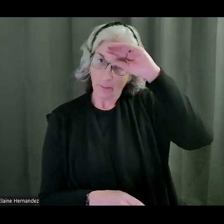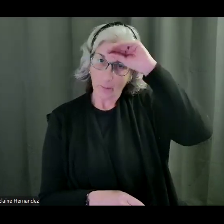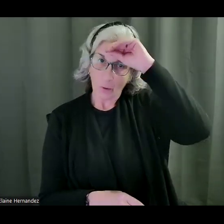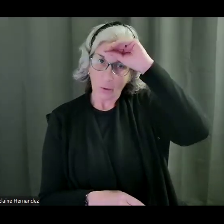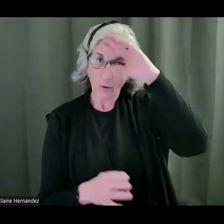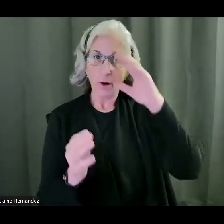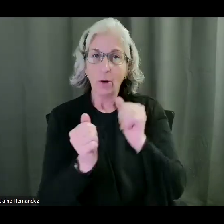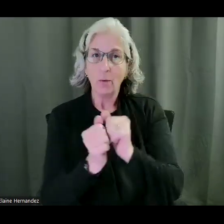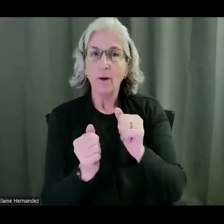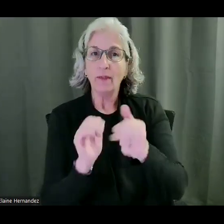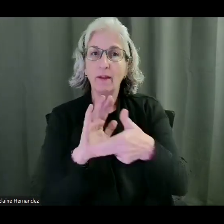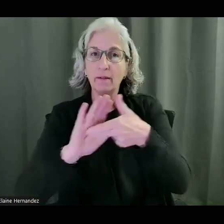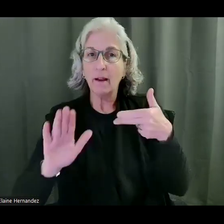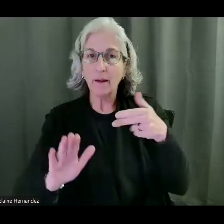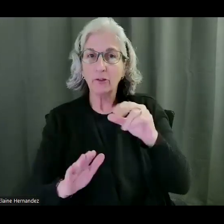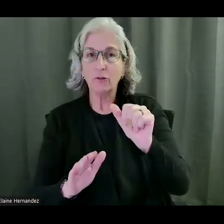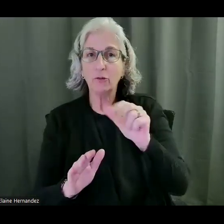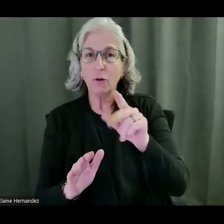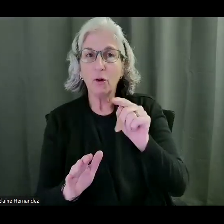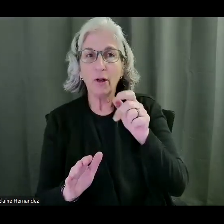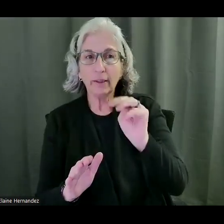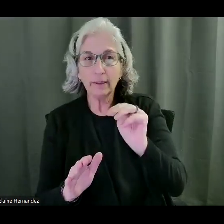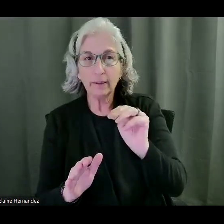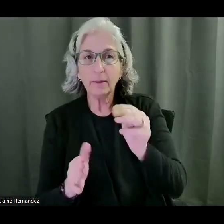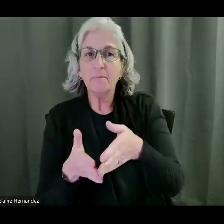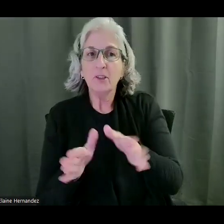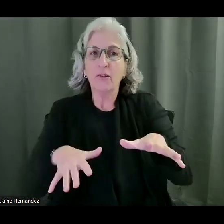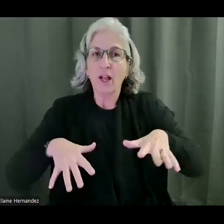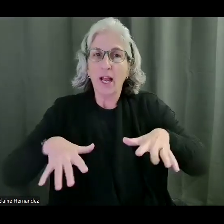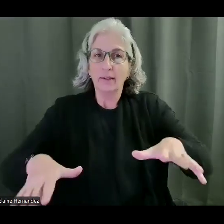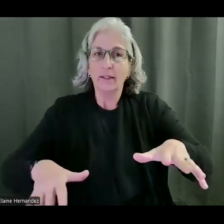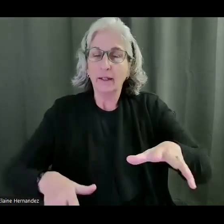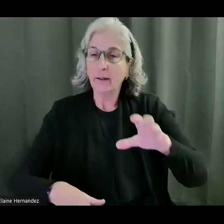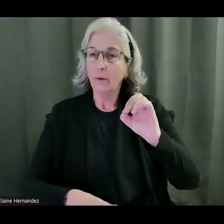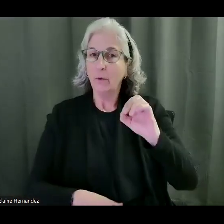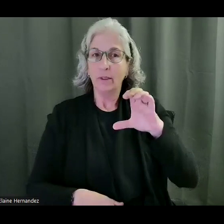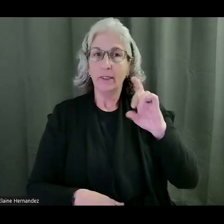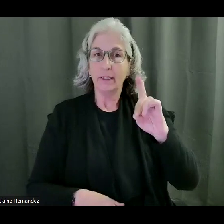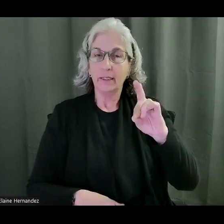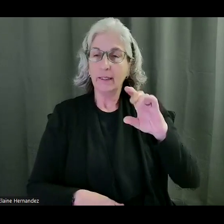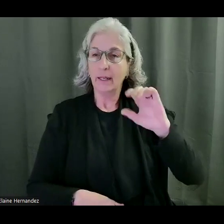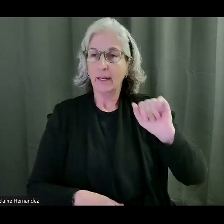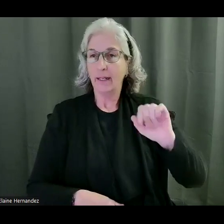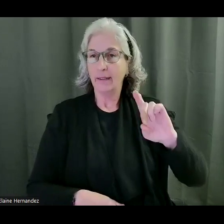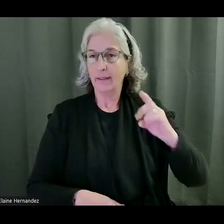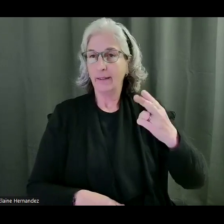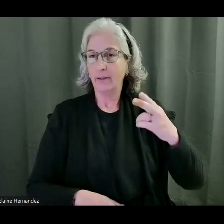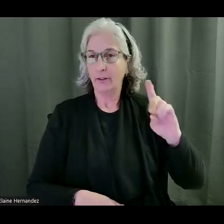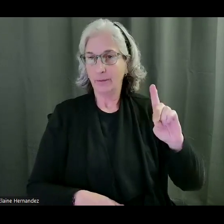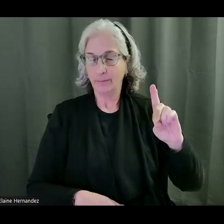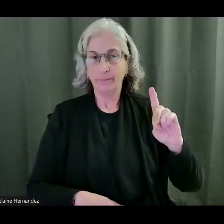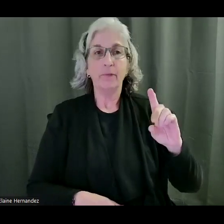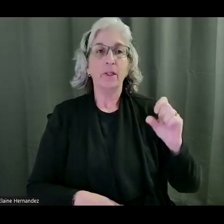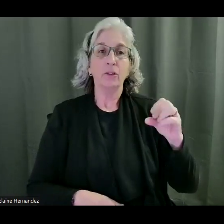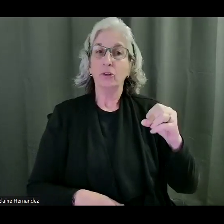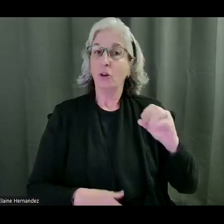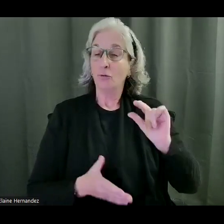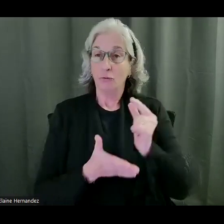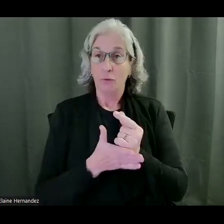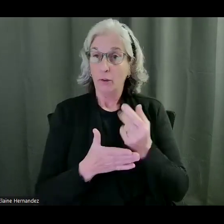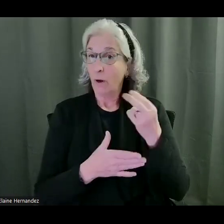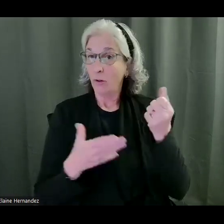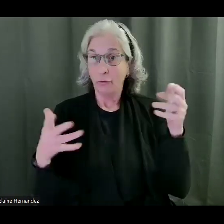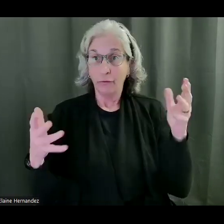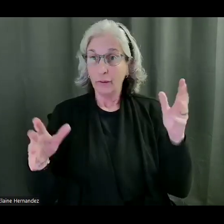OCD, and ADHD. Since graduating from high school, Ben has not made progress toward personal or